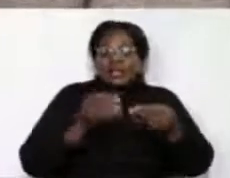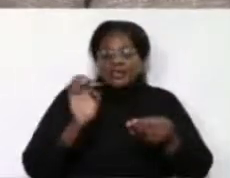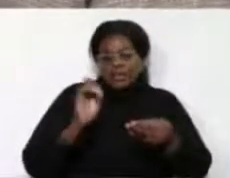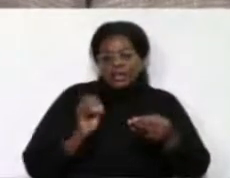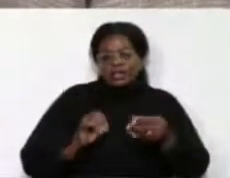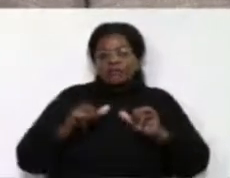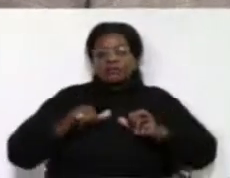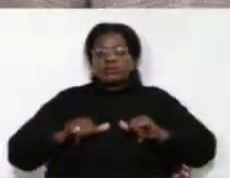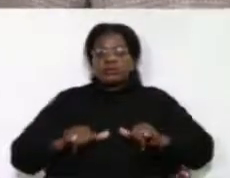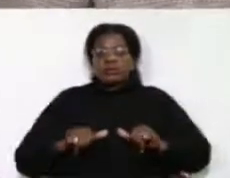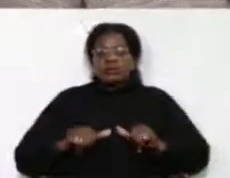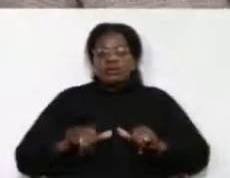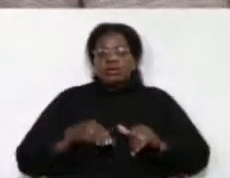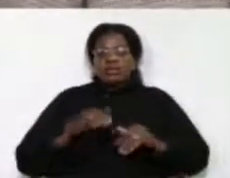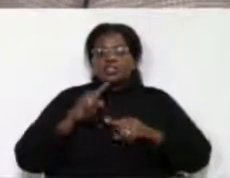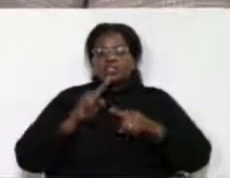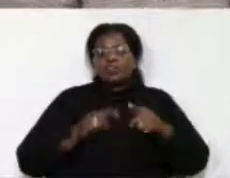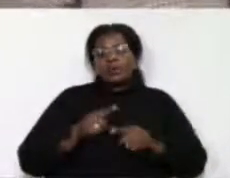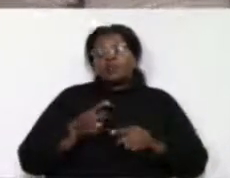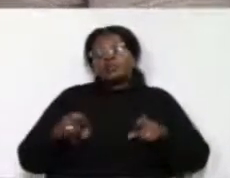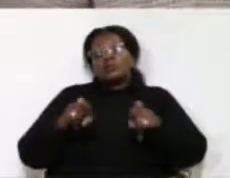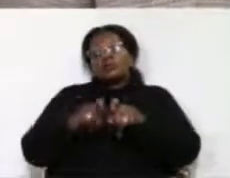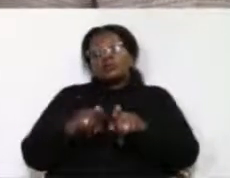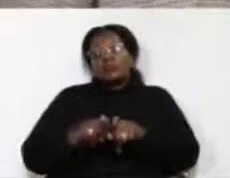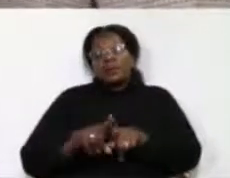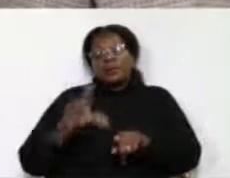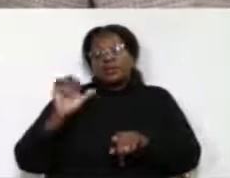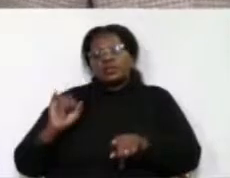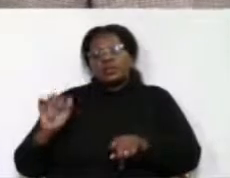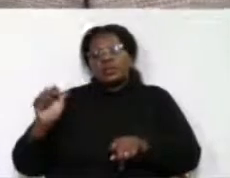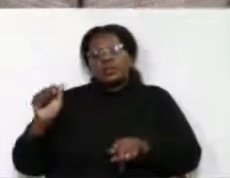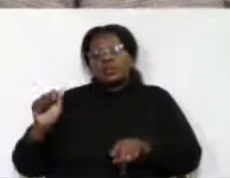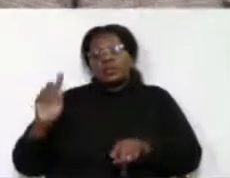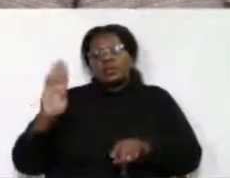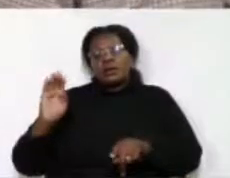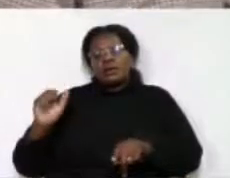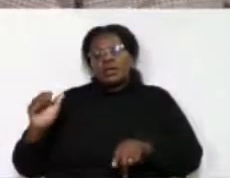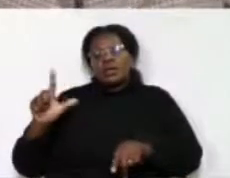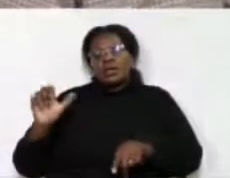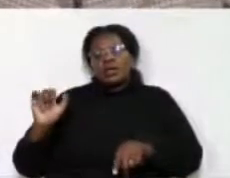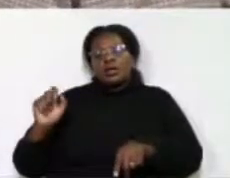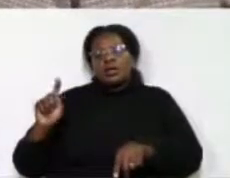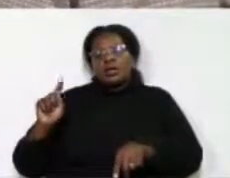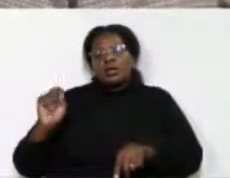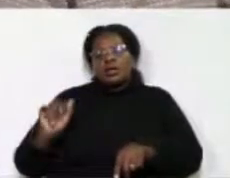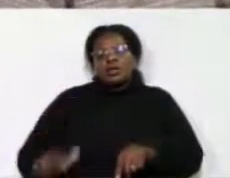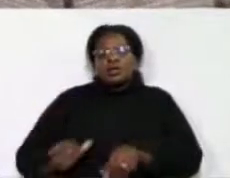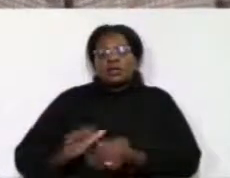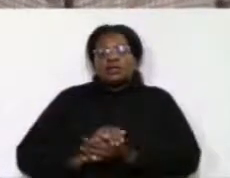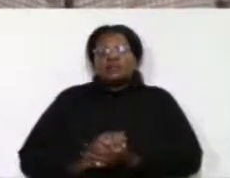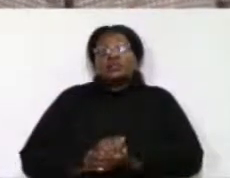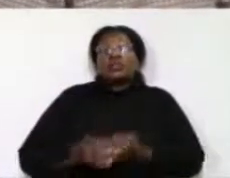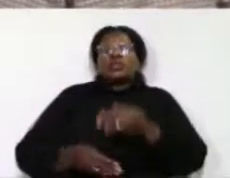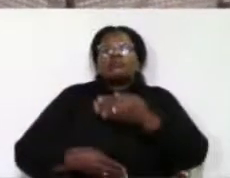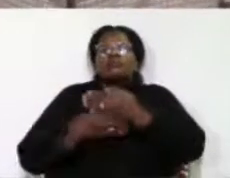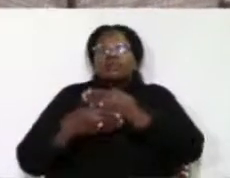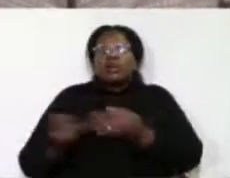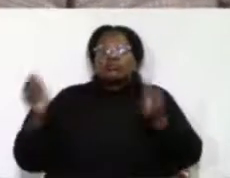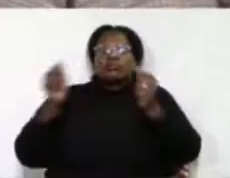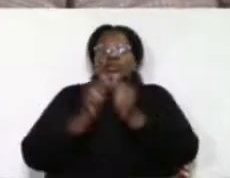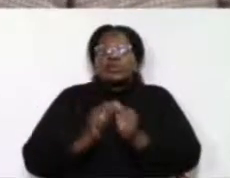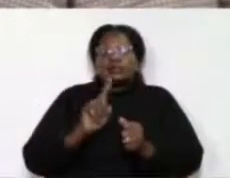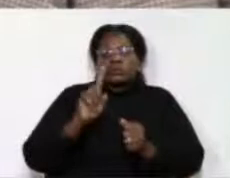a liability. I need to deliver, and then, it becomes an income, and it's not a liability. Okay, so that adds up to 150,000. Then